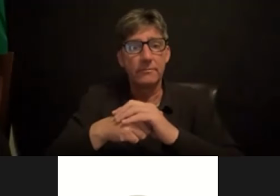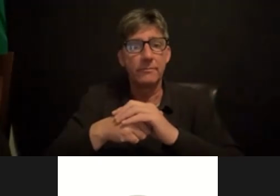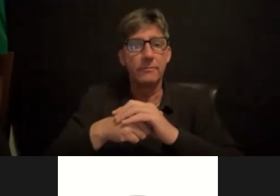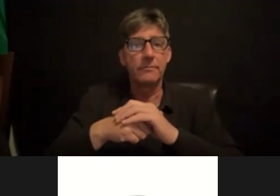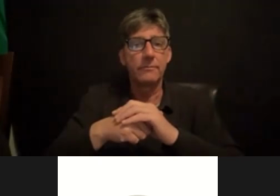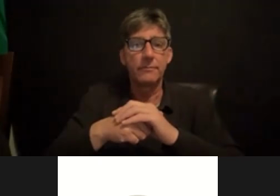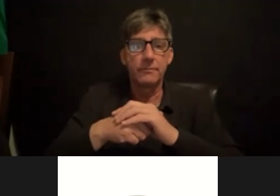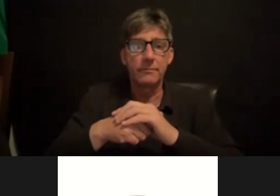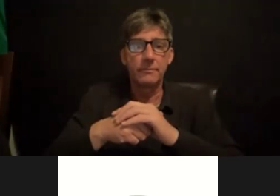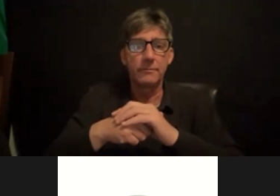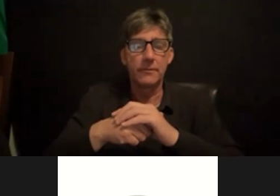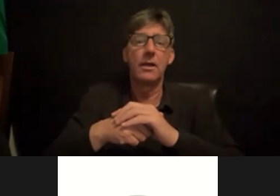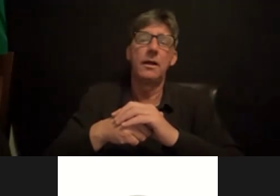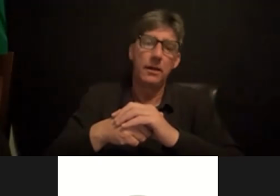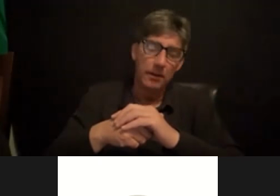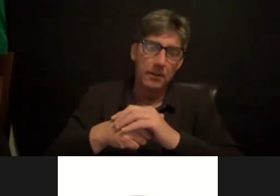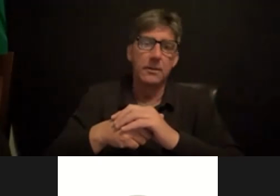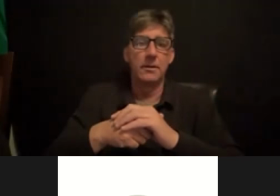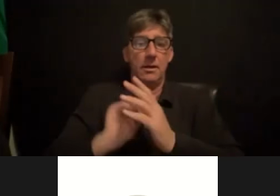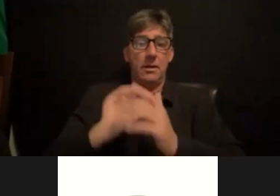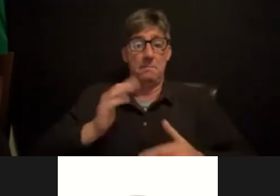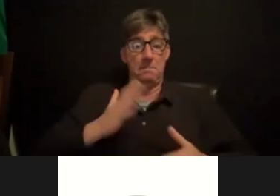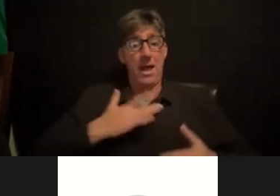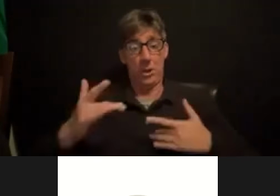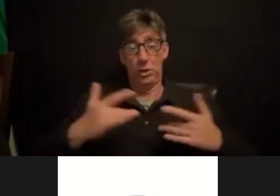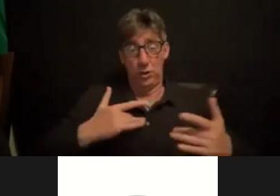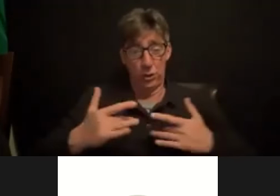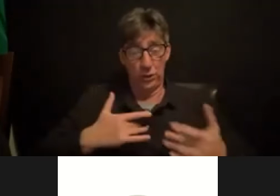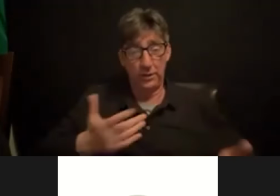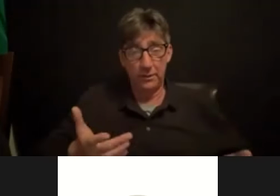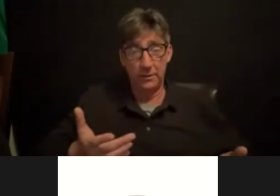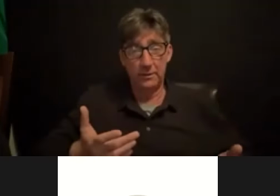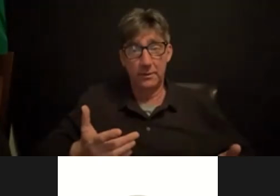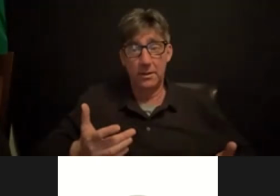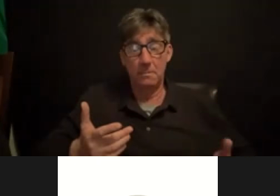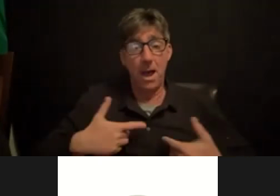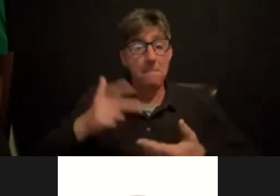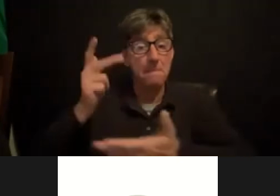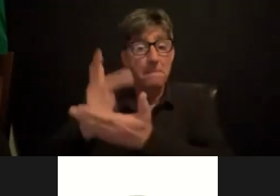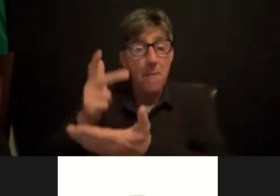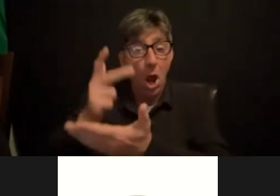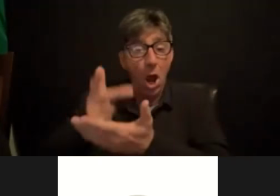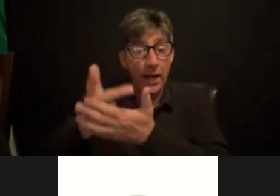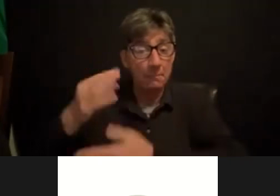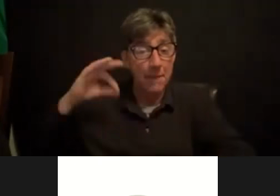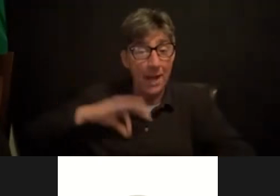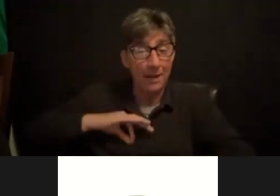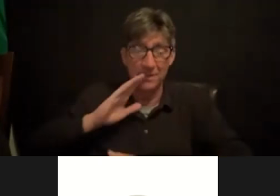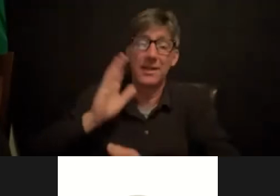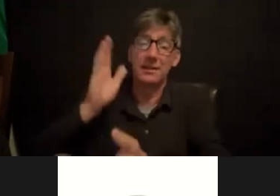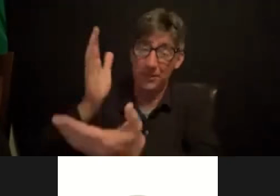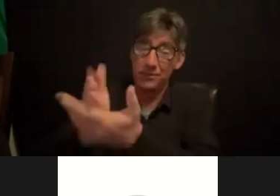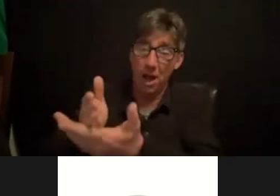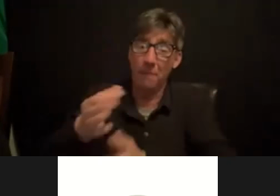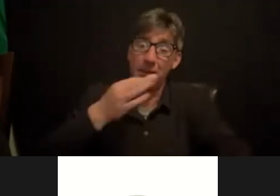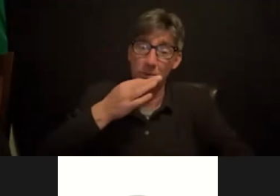And now like my concern, a lot of like our privilege is now going to be, you know, ending soon, which will cause a lot more influx of more hospital